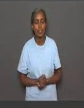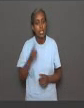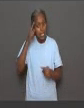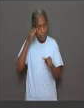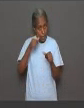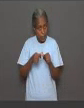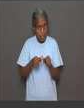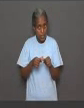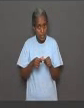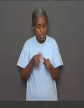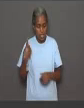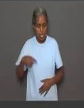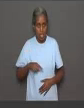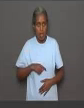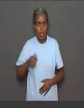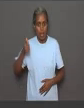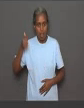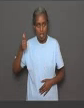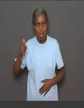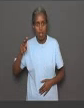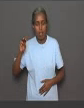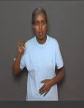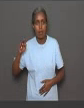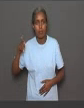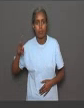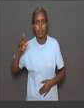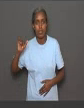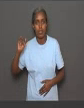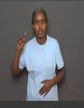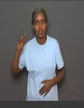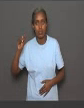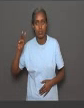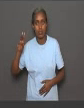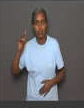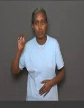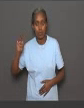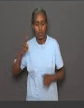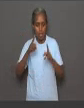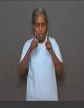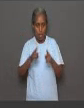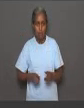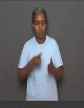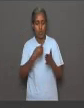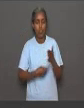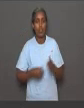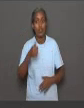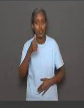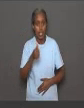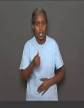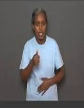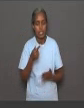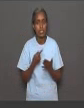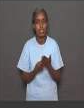Remember, our amplitude is the absolute value of A, which in